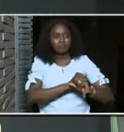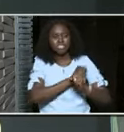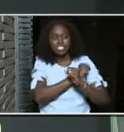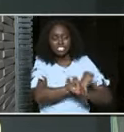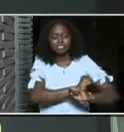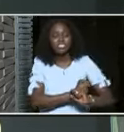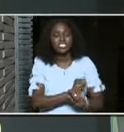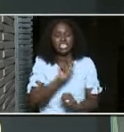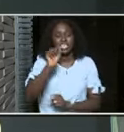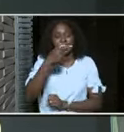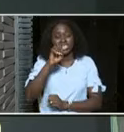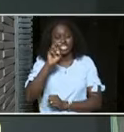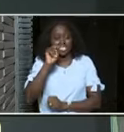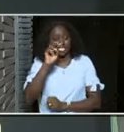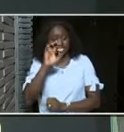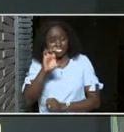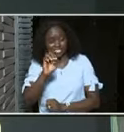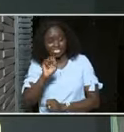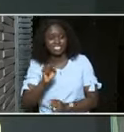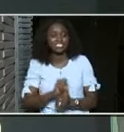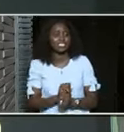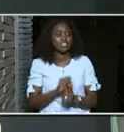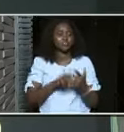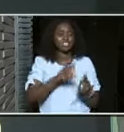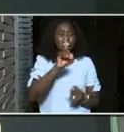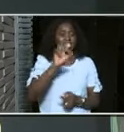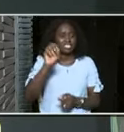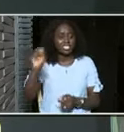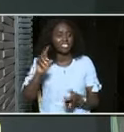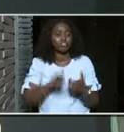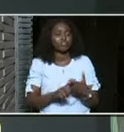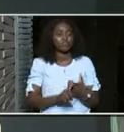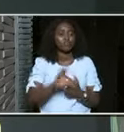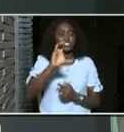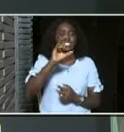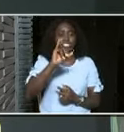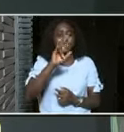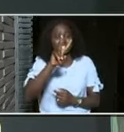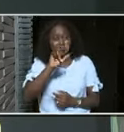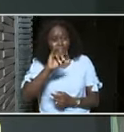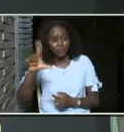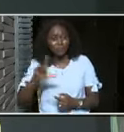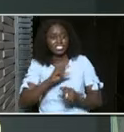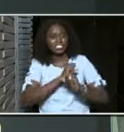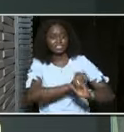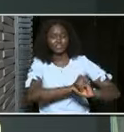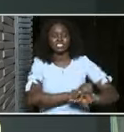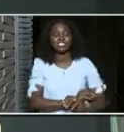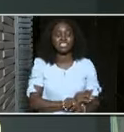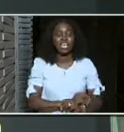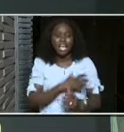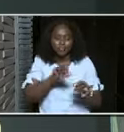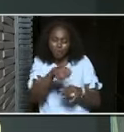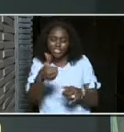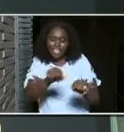DSS to the civil defense, of course, to other areas that we feel